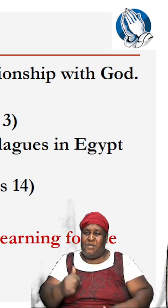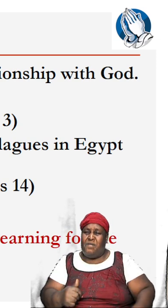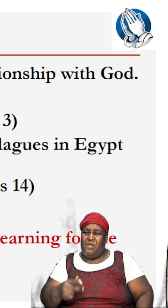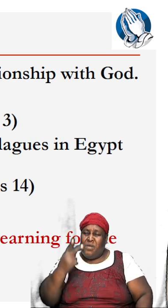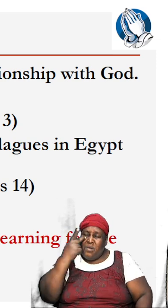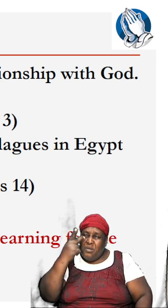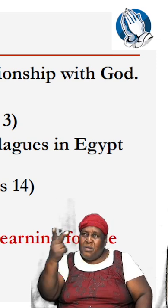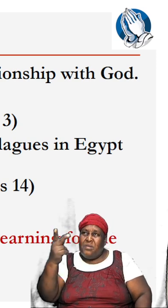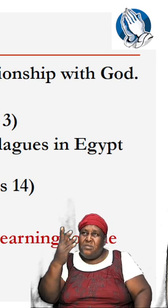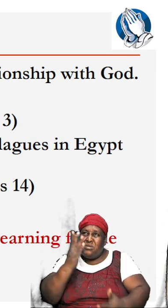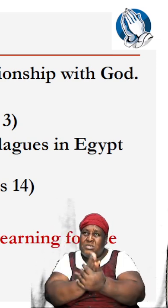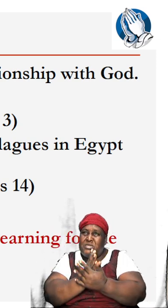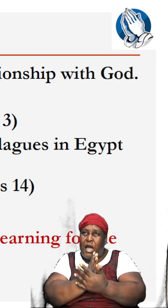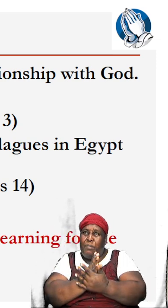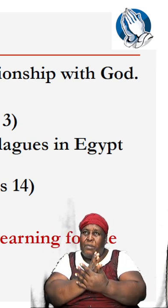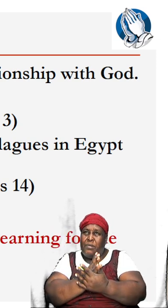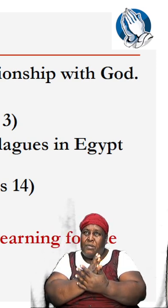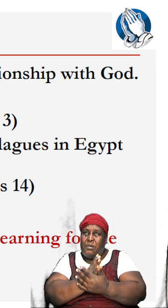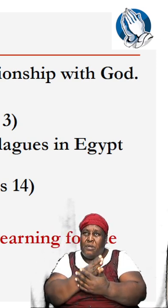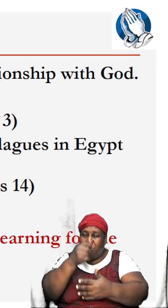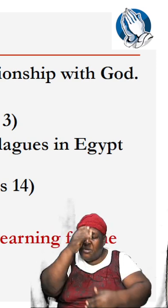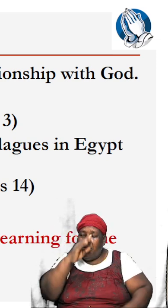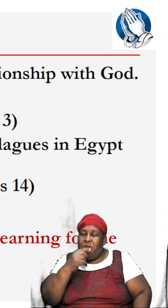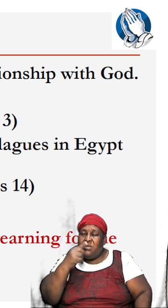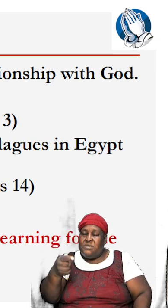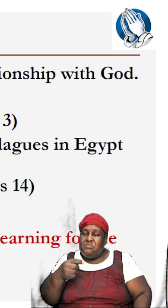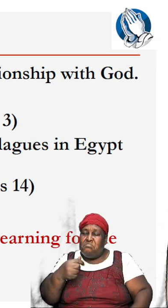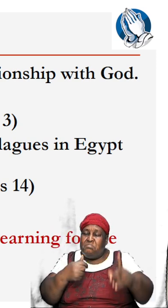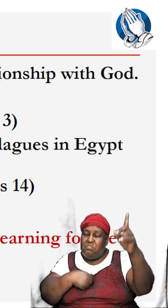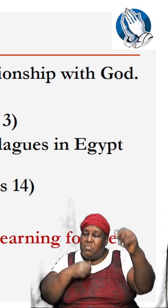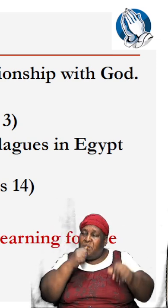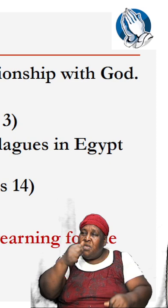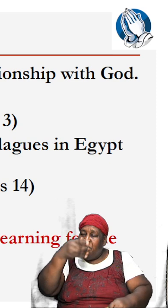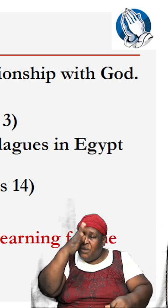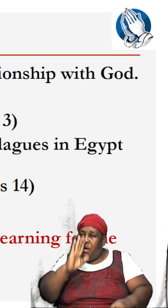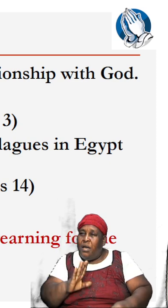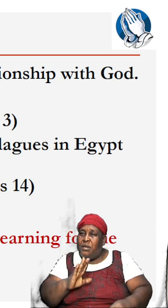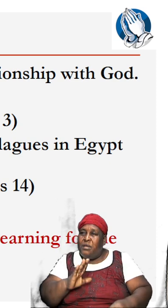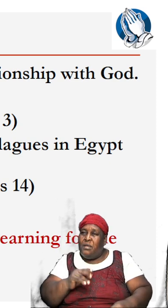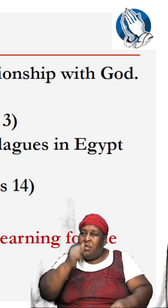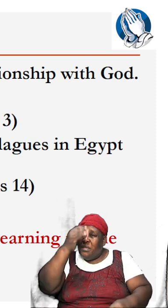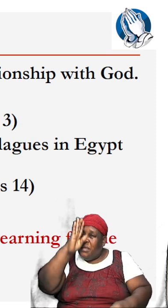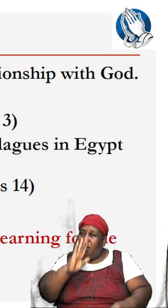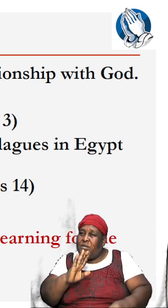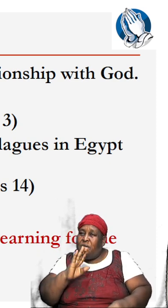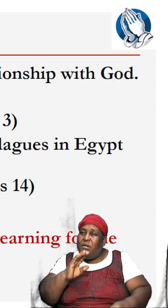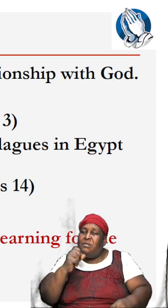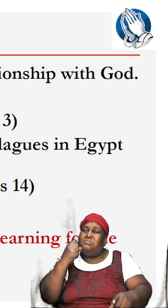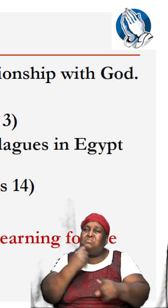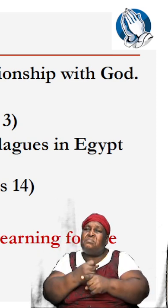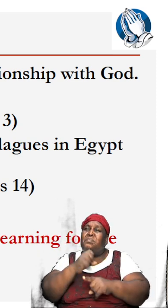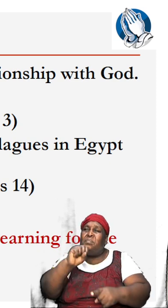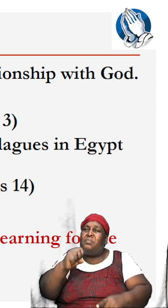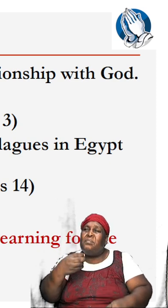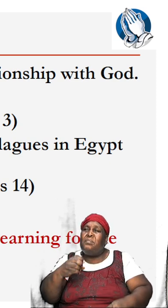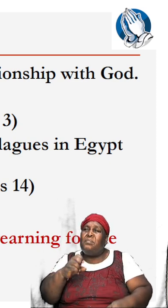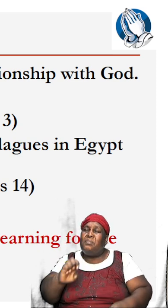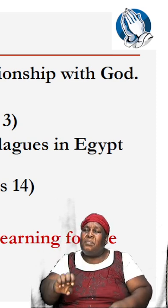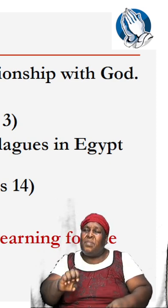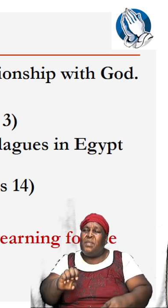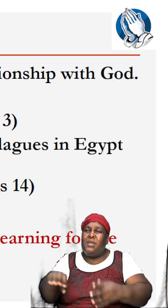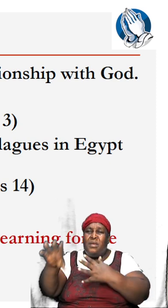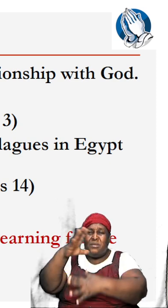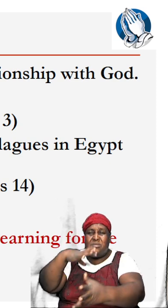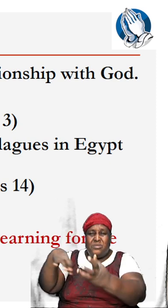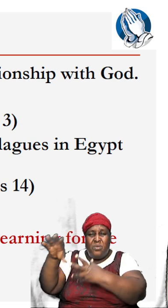try to stop that. But God said, I am God. Then God attacked Set, which is the Egyptian god of storms and